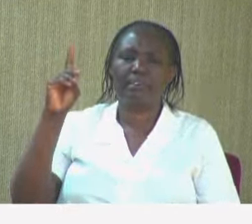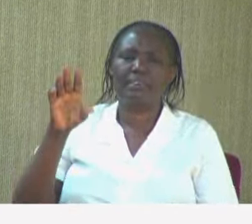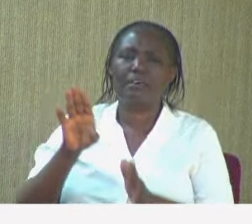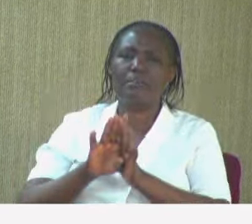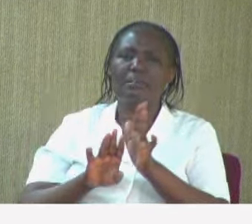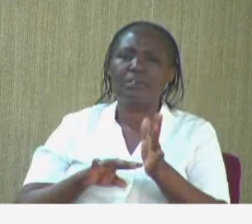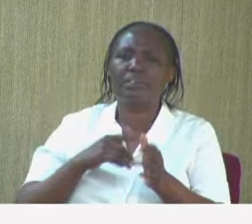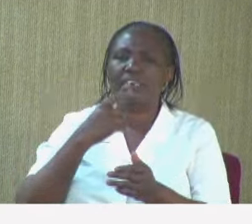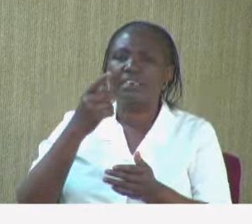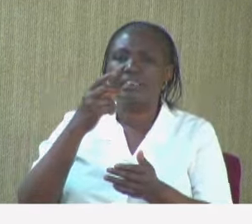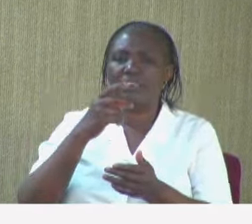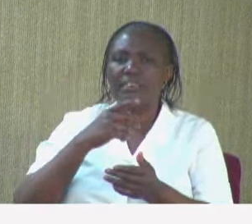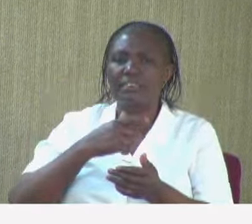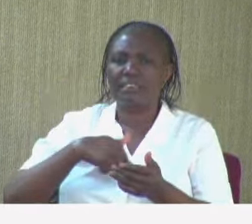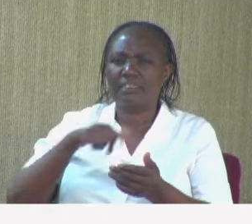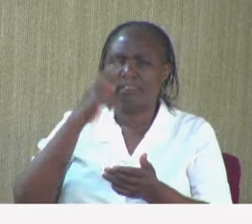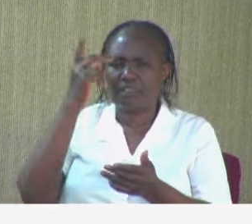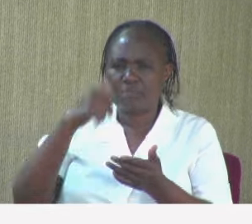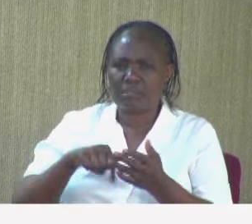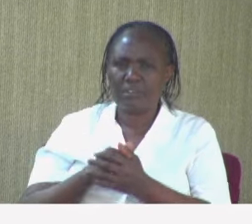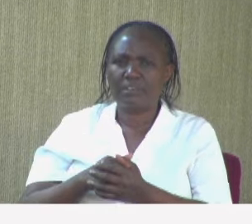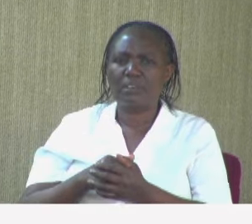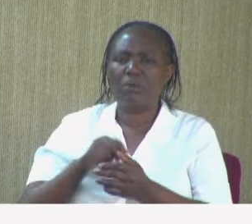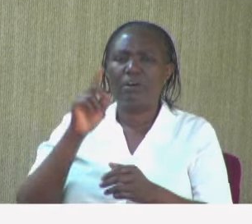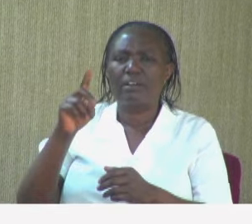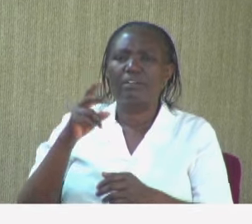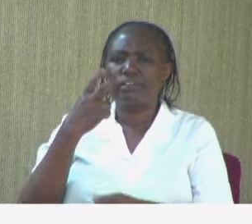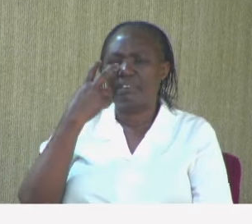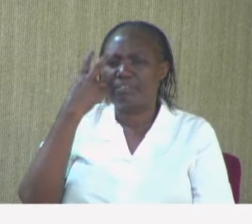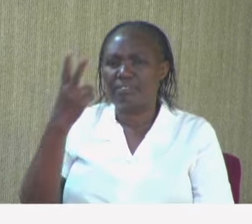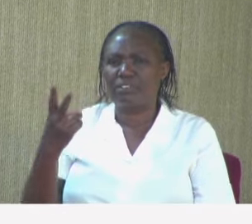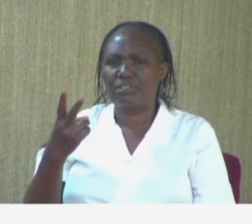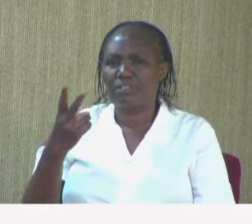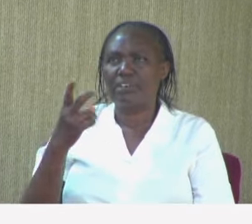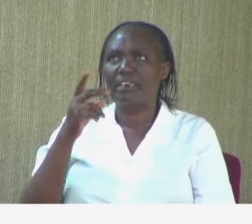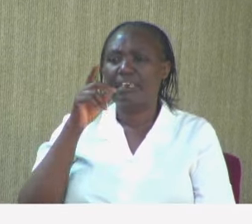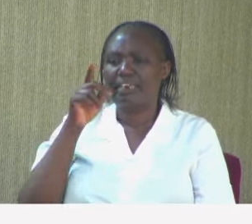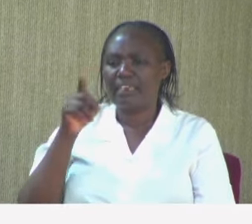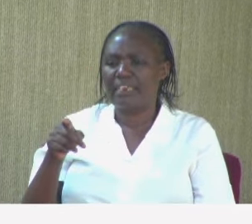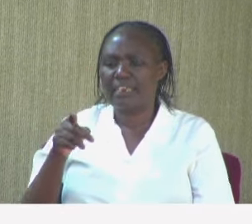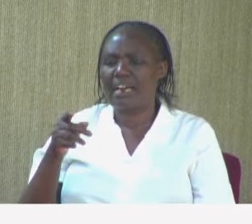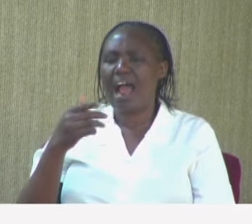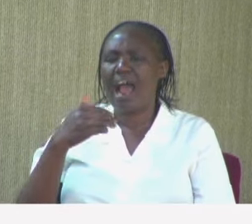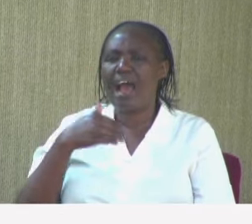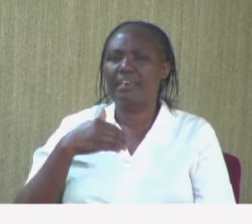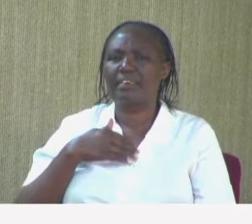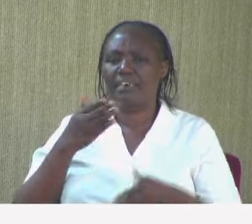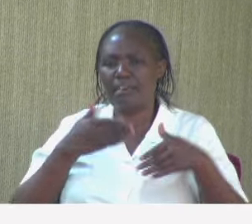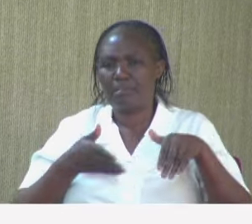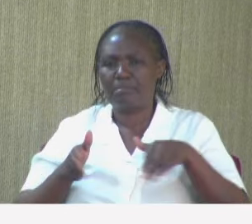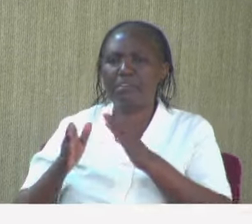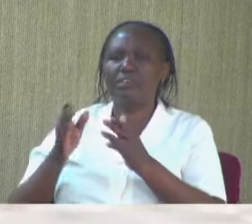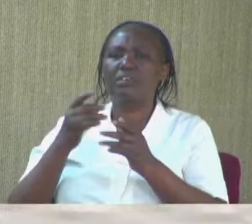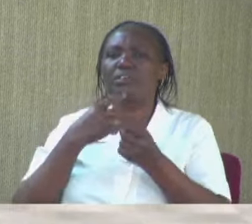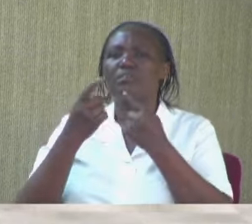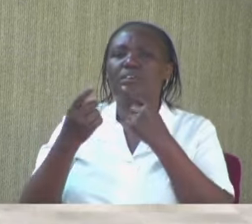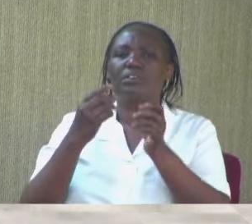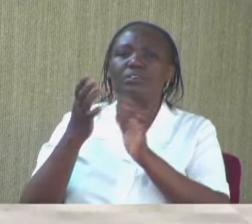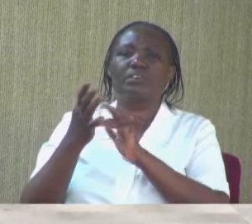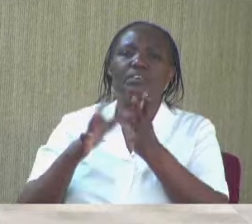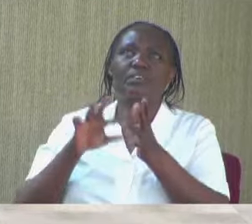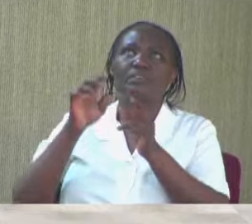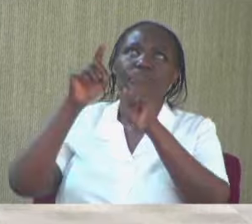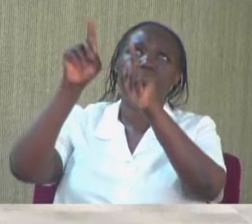that in one of those visions of John, he had the privilege to speak to Jesus himself,